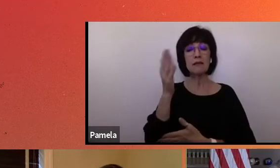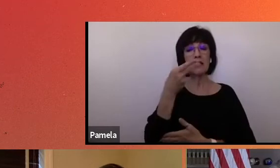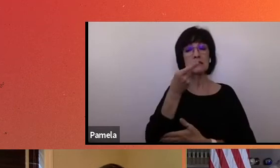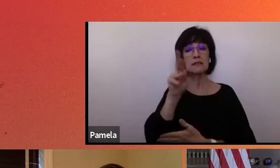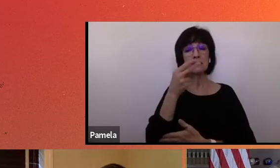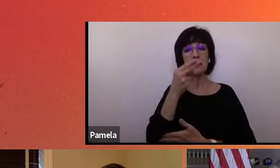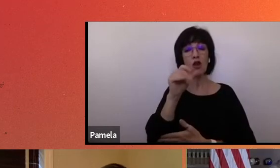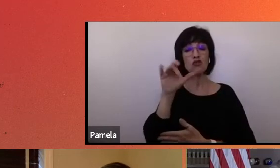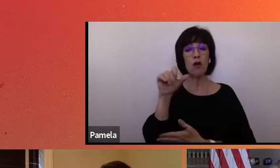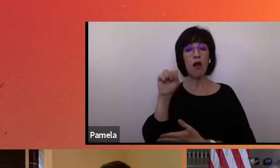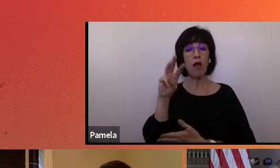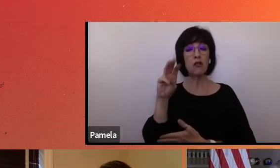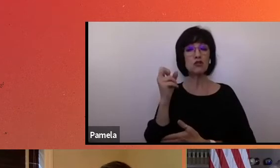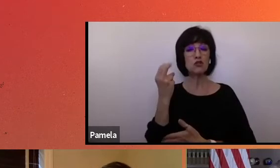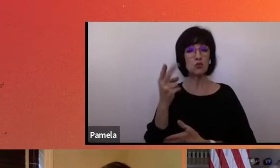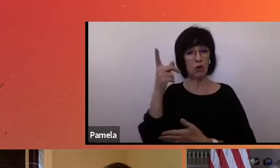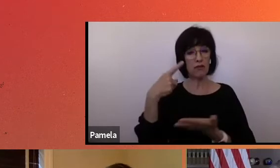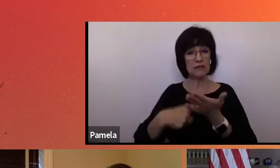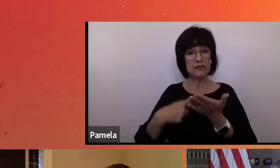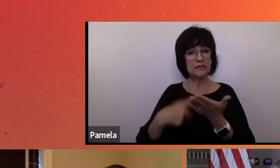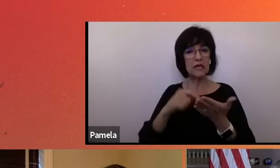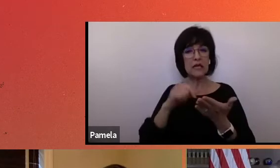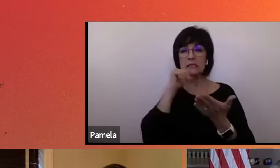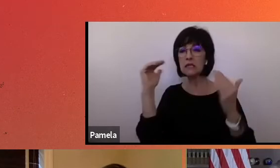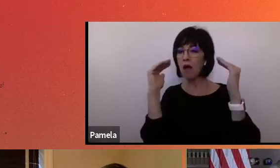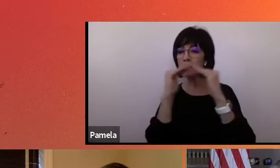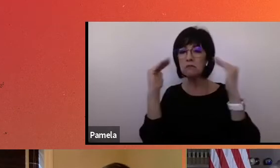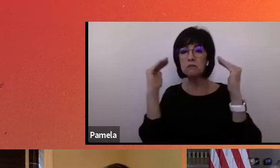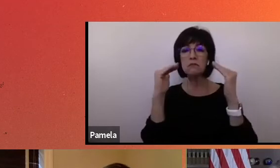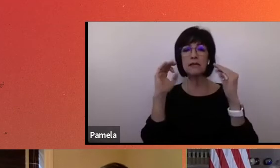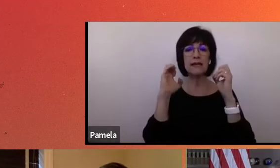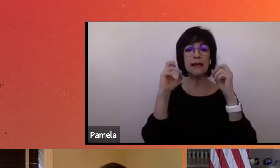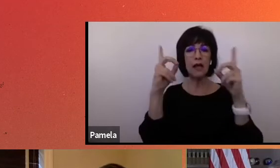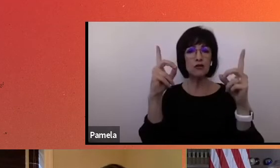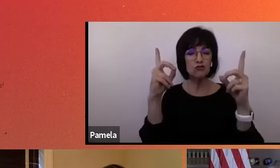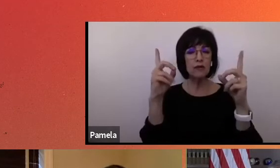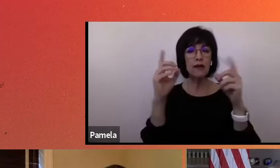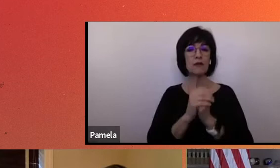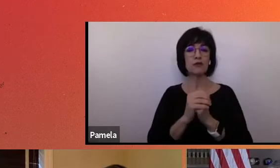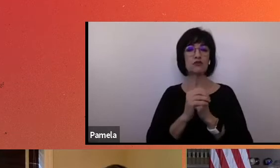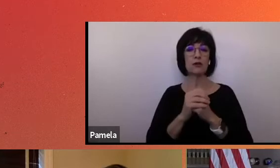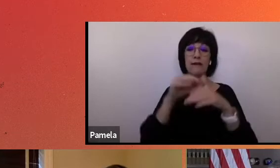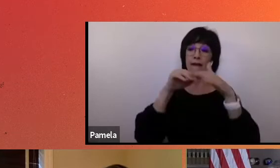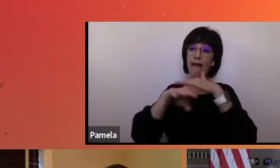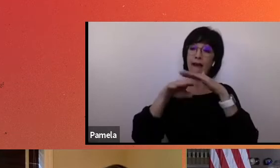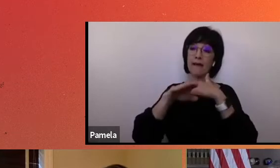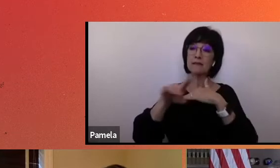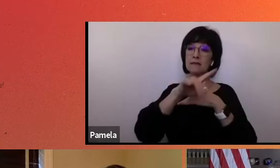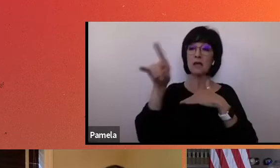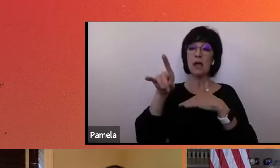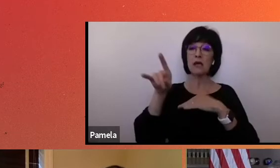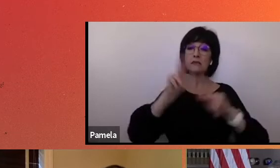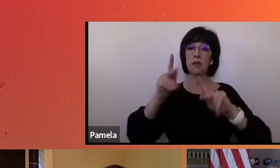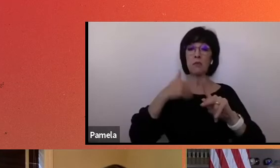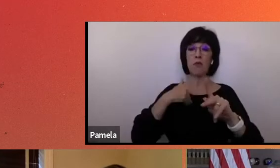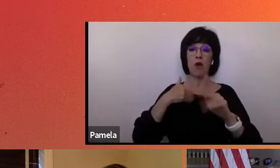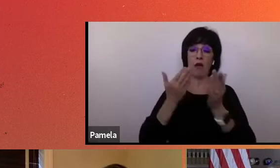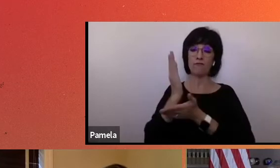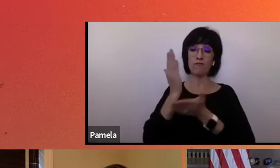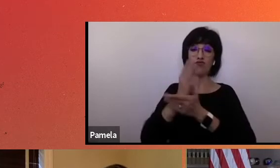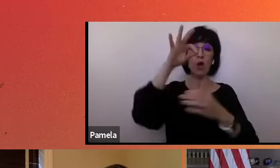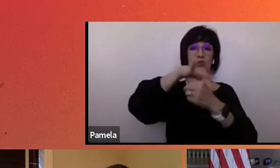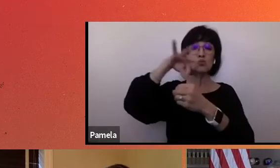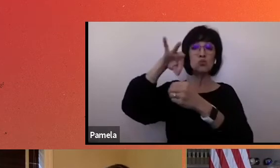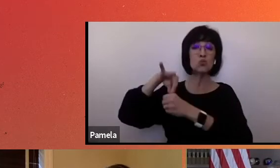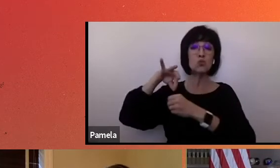us. The inequity in education, the access to the vote and voting rights, the